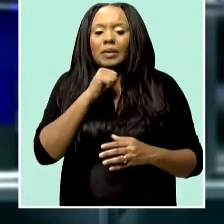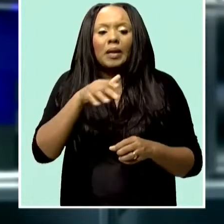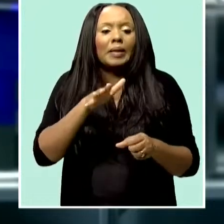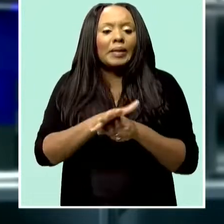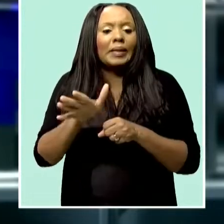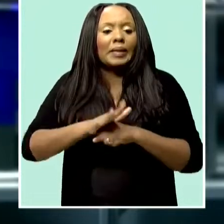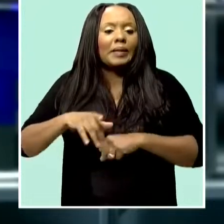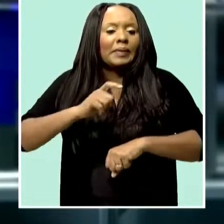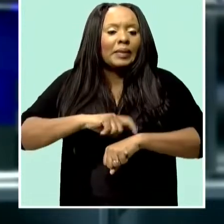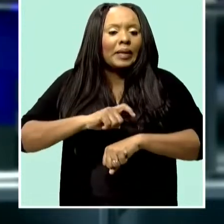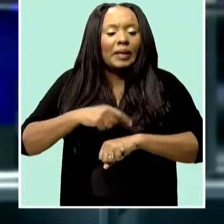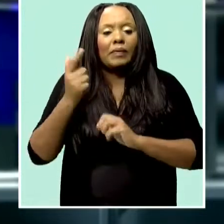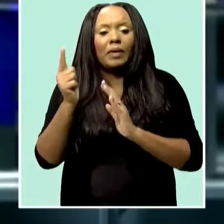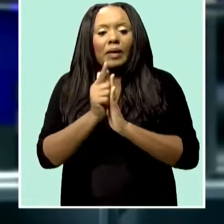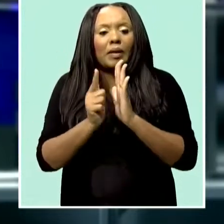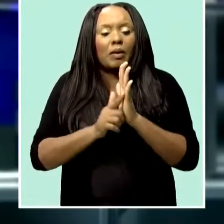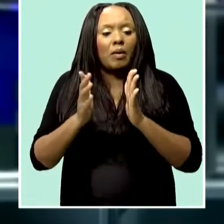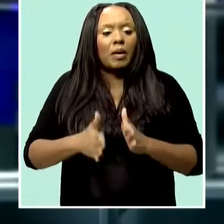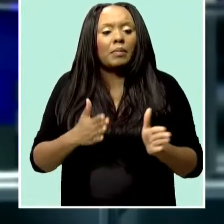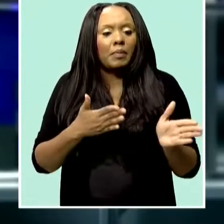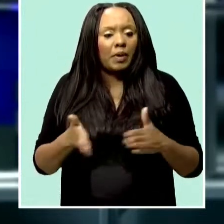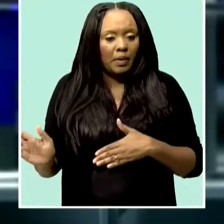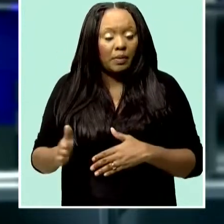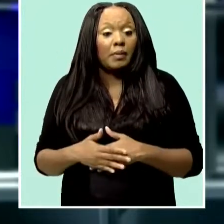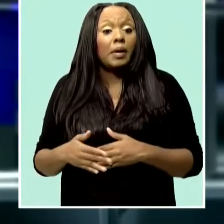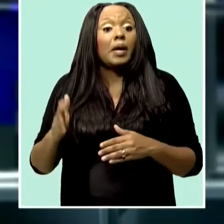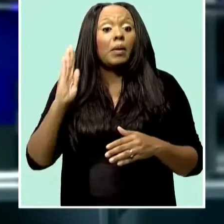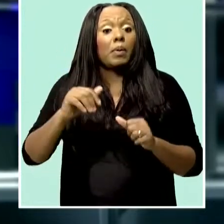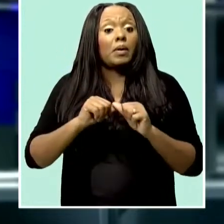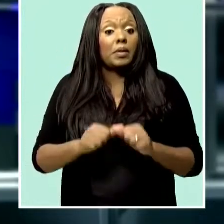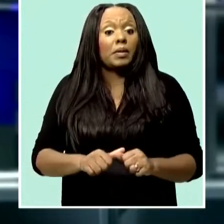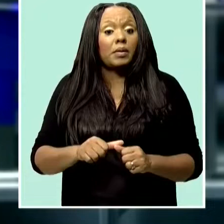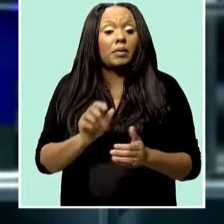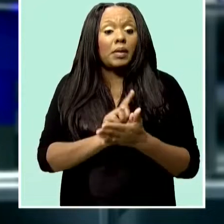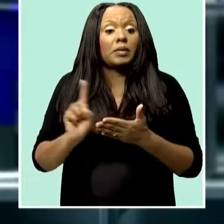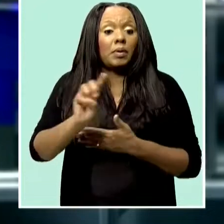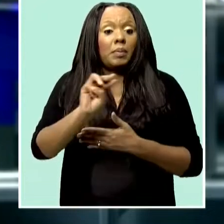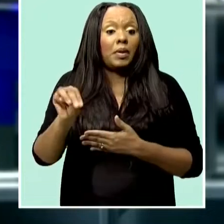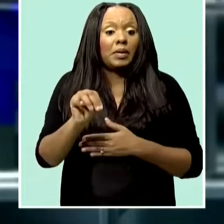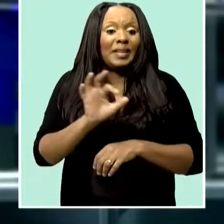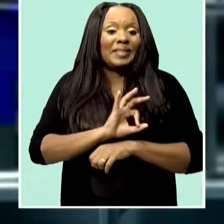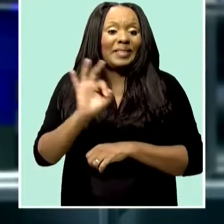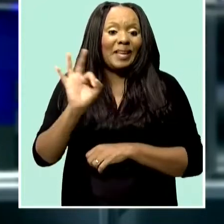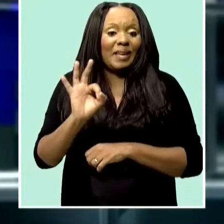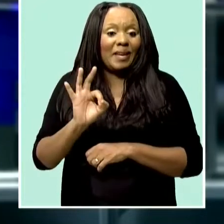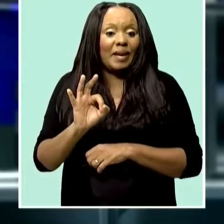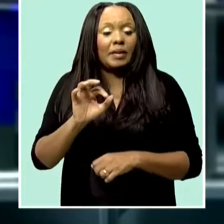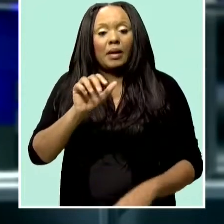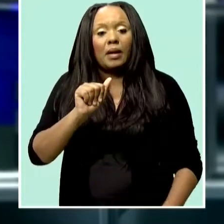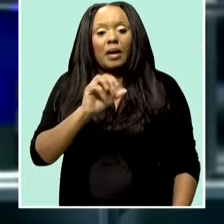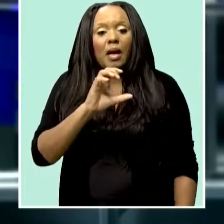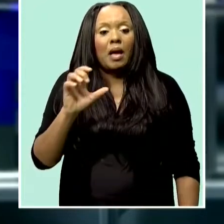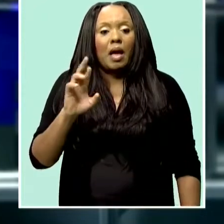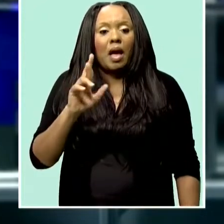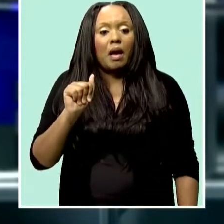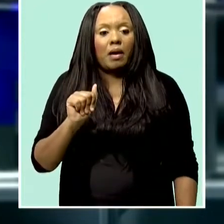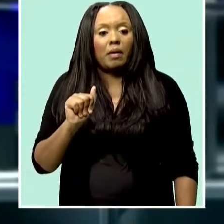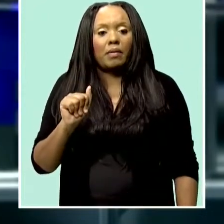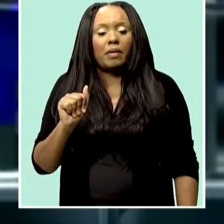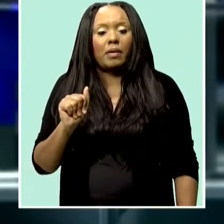their counsel to prepare. The hearing resumes on Monday at 9 at the Accra Beach Resort, when the team of Watson and Simpson will start